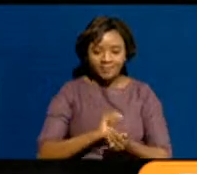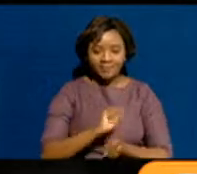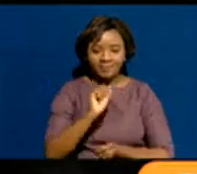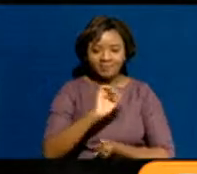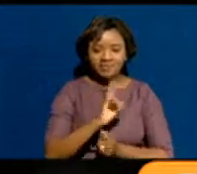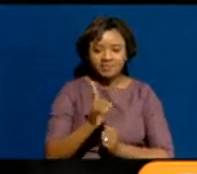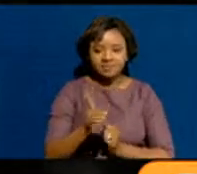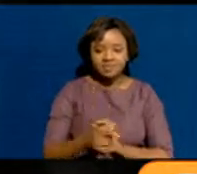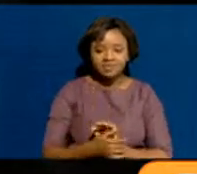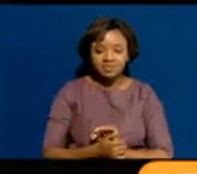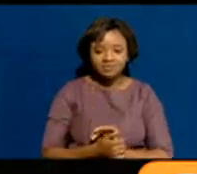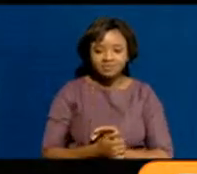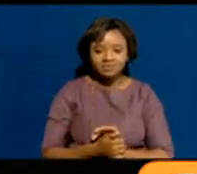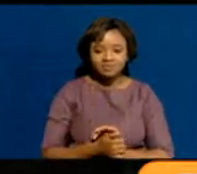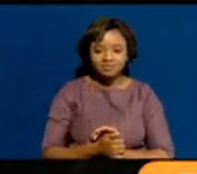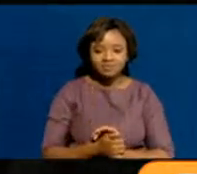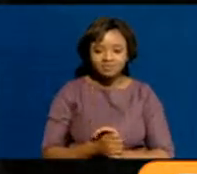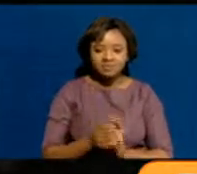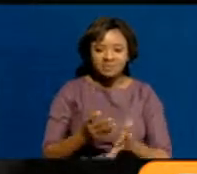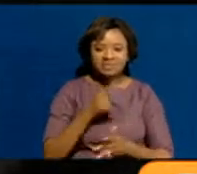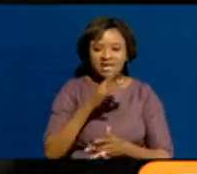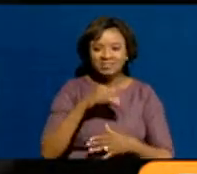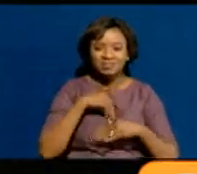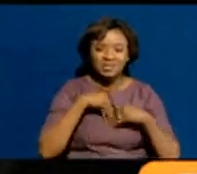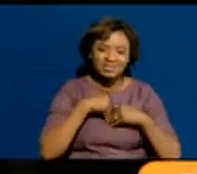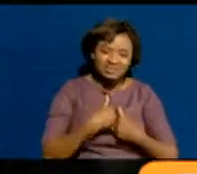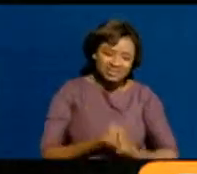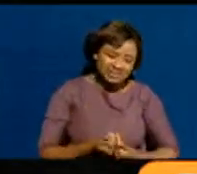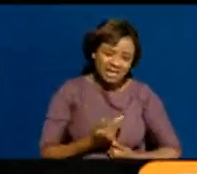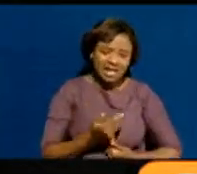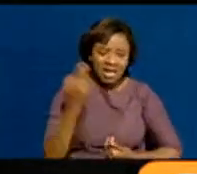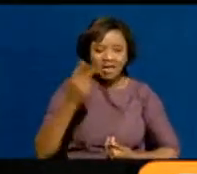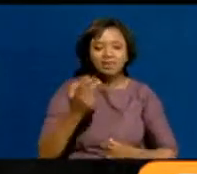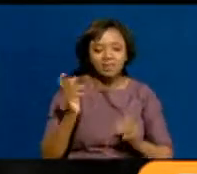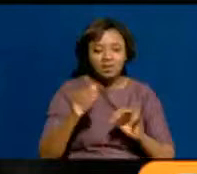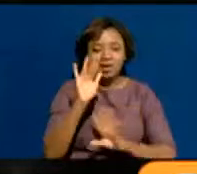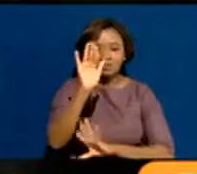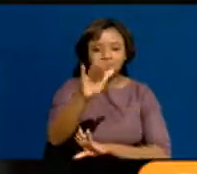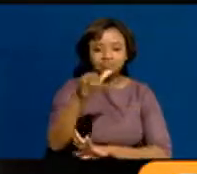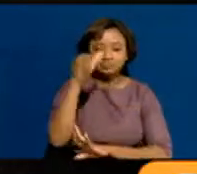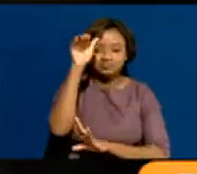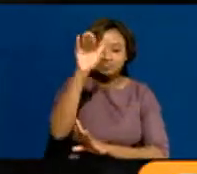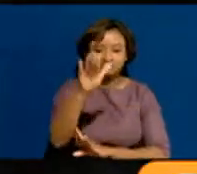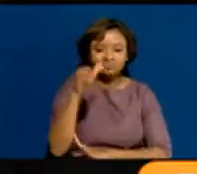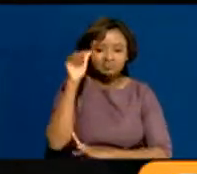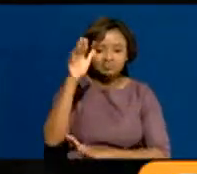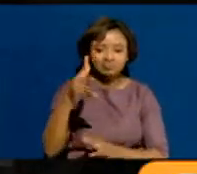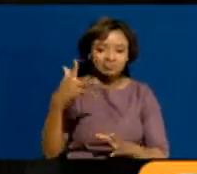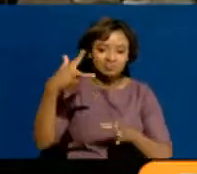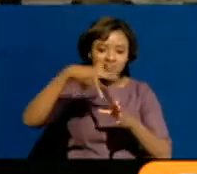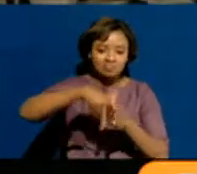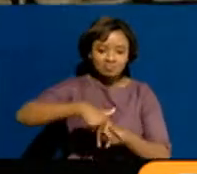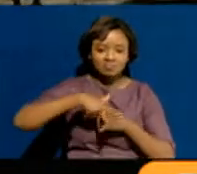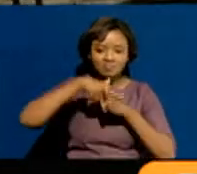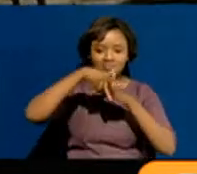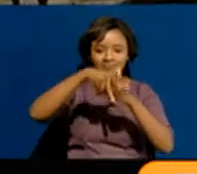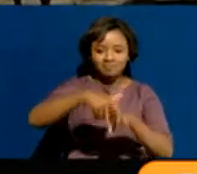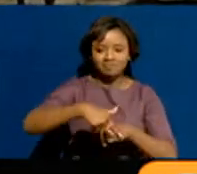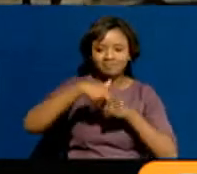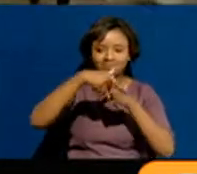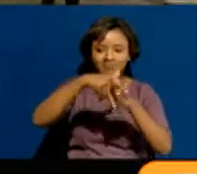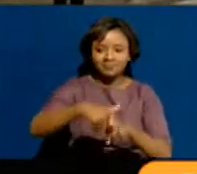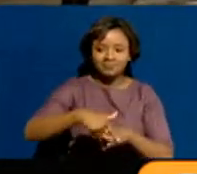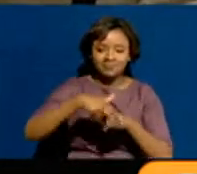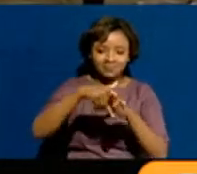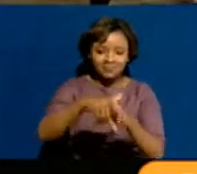Camel, you want a camel? For those who are too worn out, the option of riding a camel to the top is also available. So what are we going